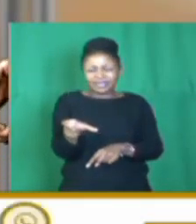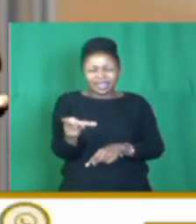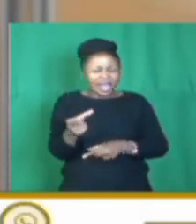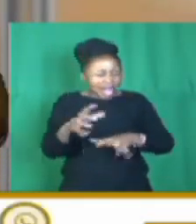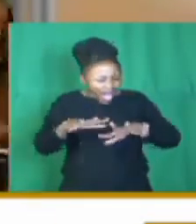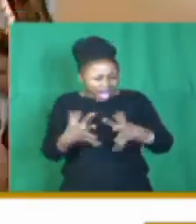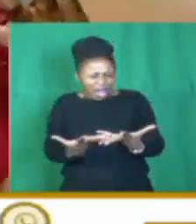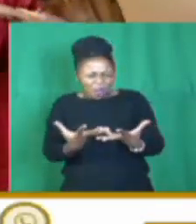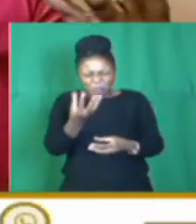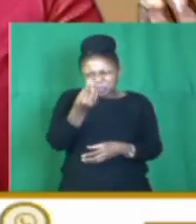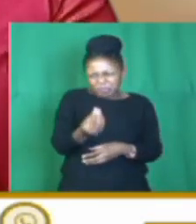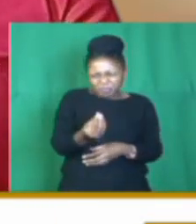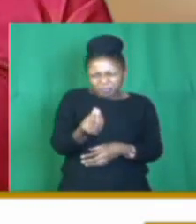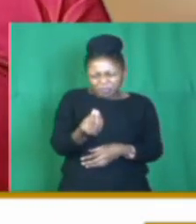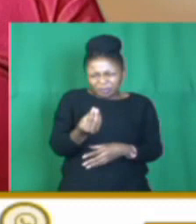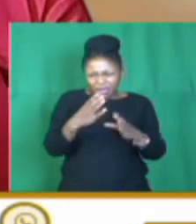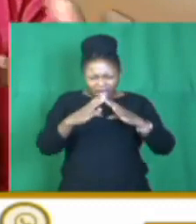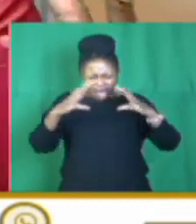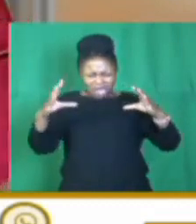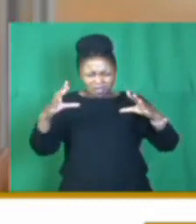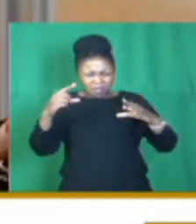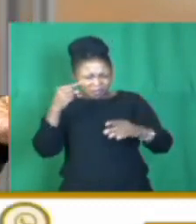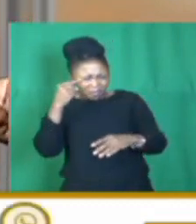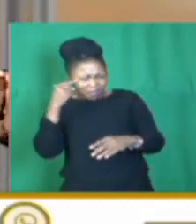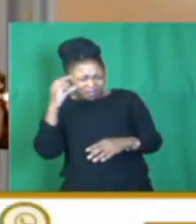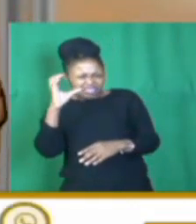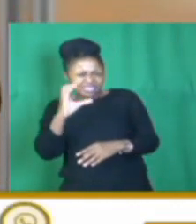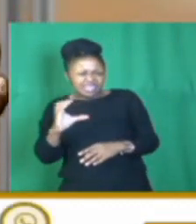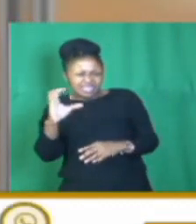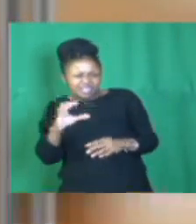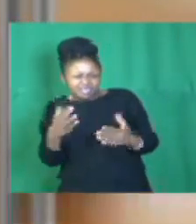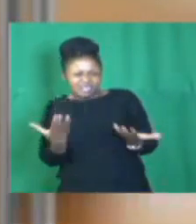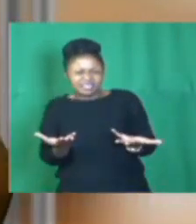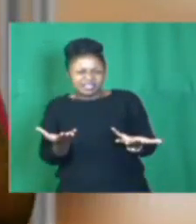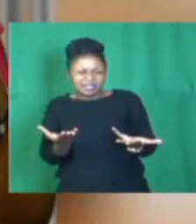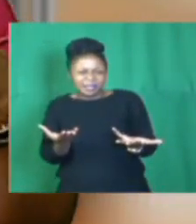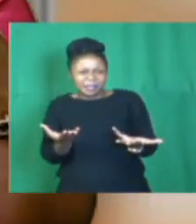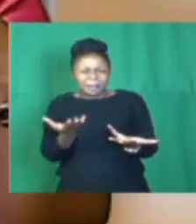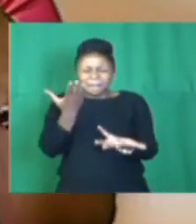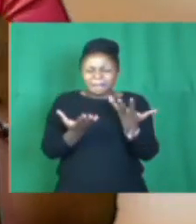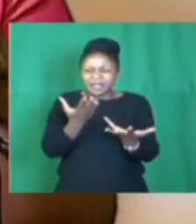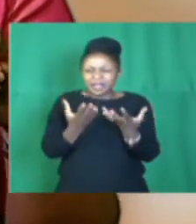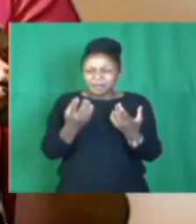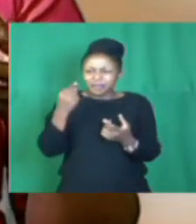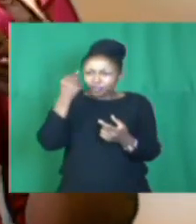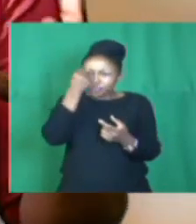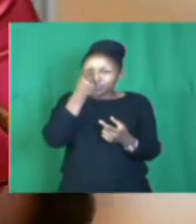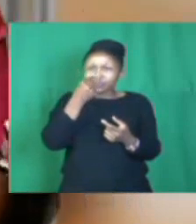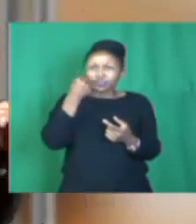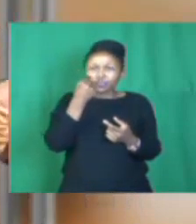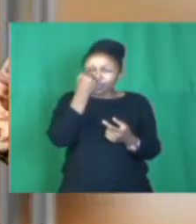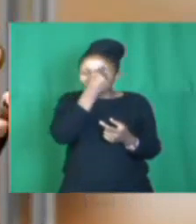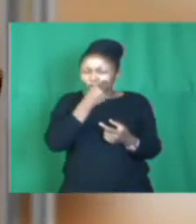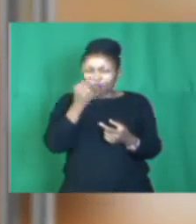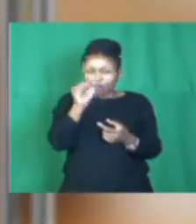Are they small? Does this person have Chinese or Oriental features? Does the shape of the eyes, are they round? The